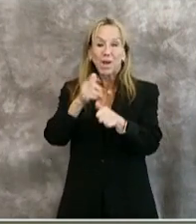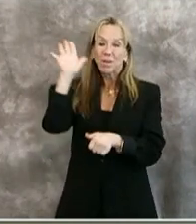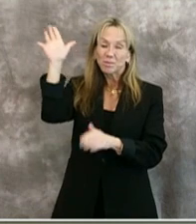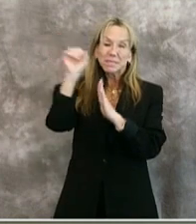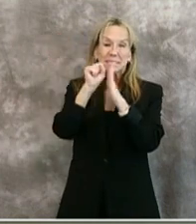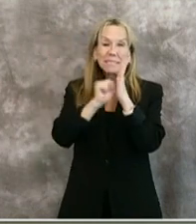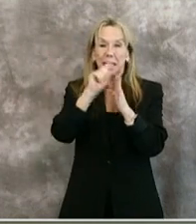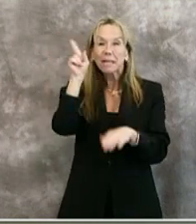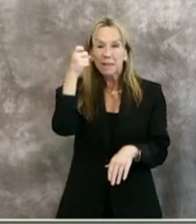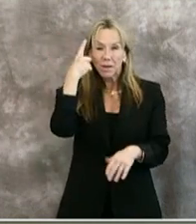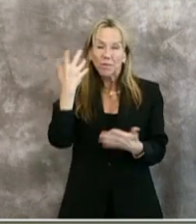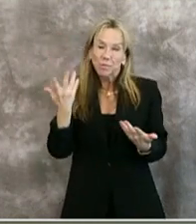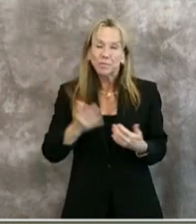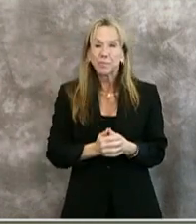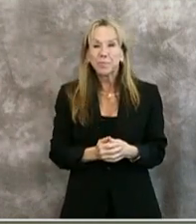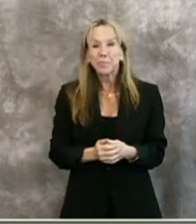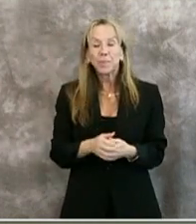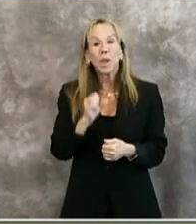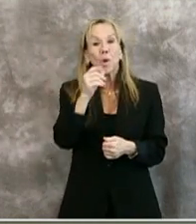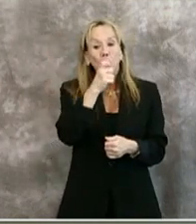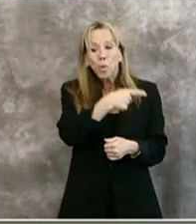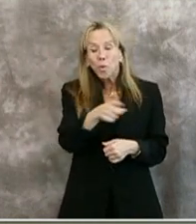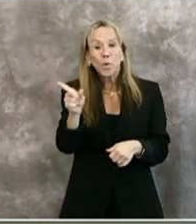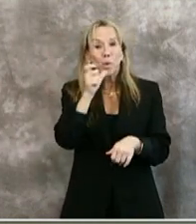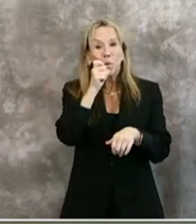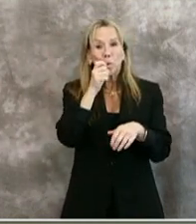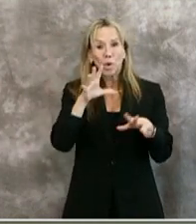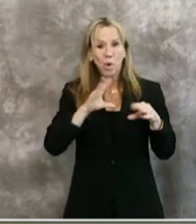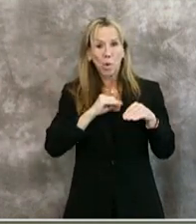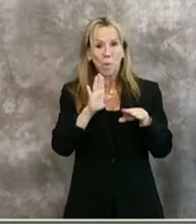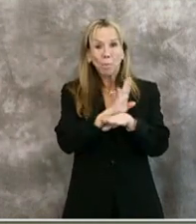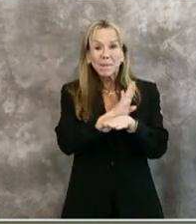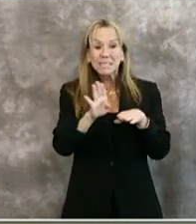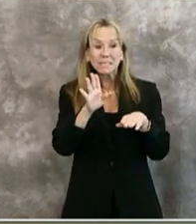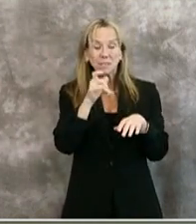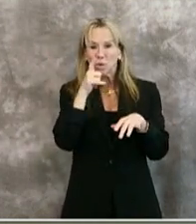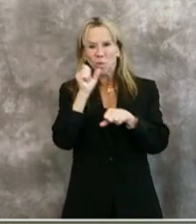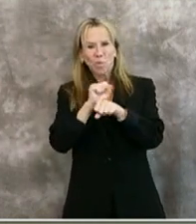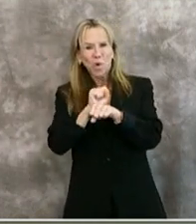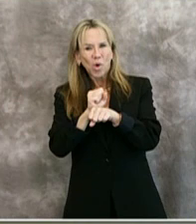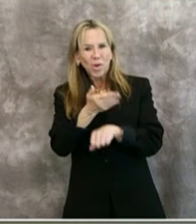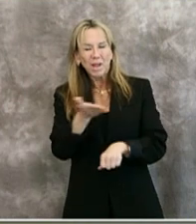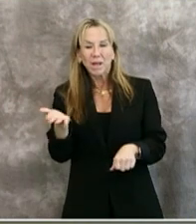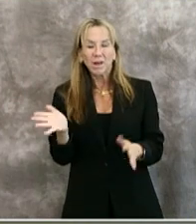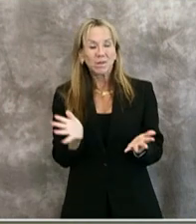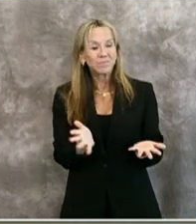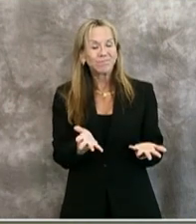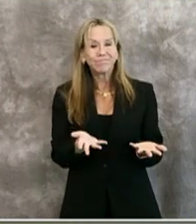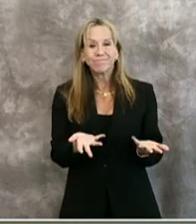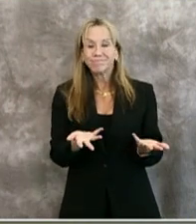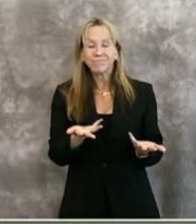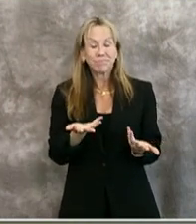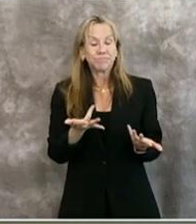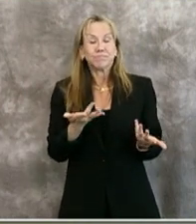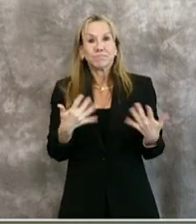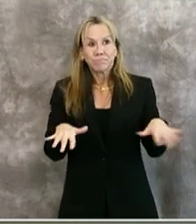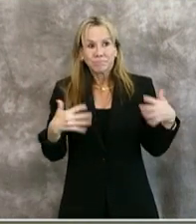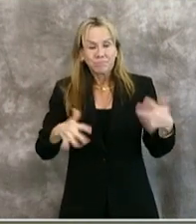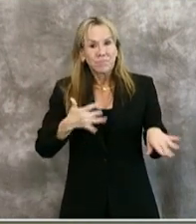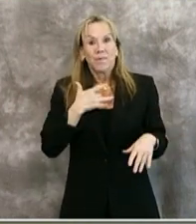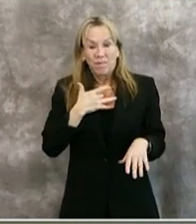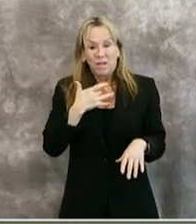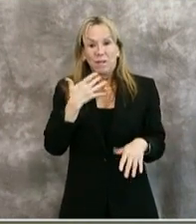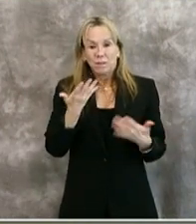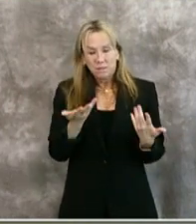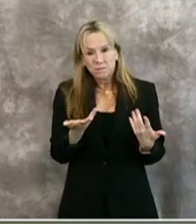further notice. For those business owners and employees who are there, we feel tremendously bad